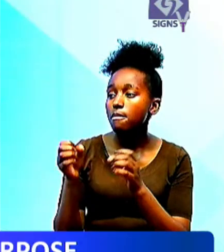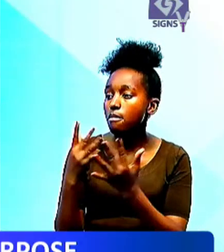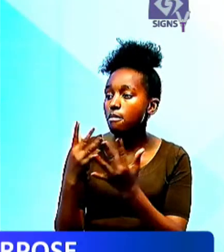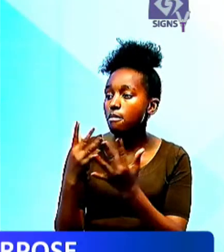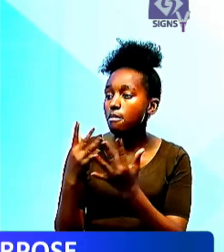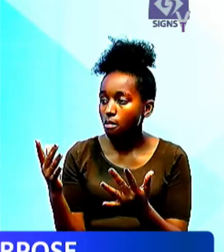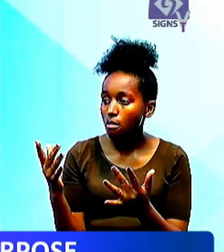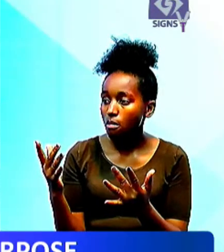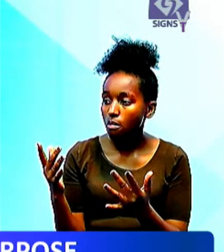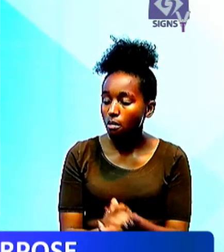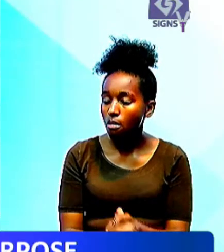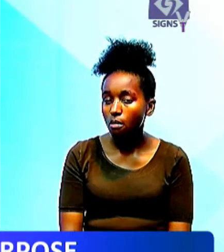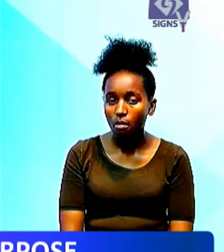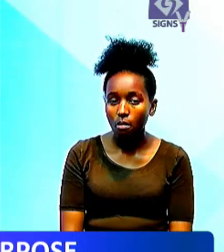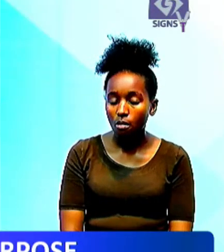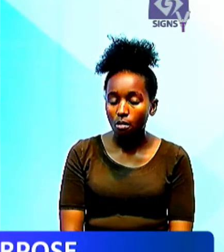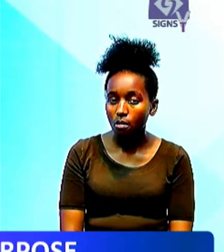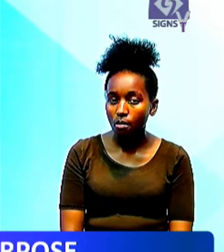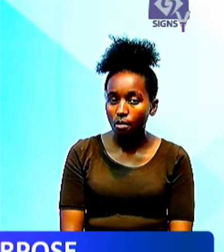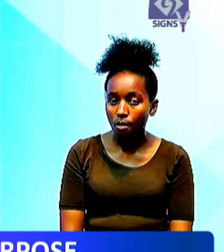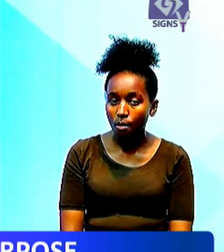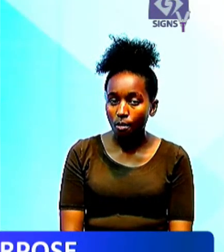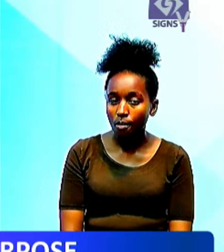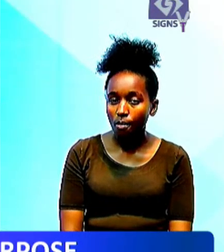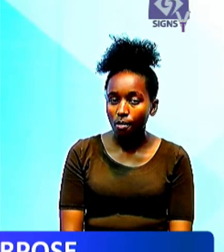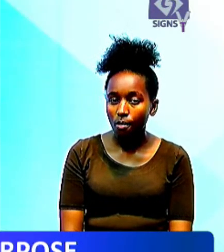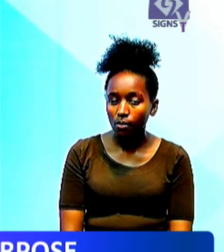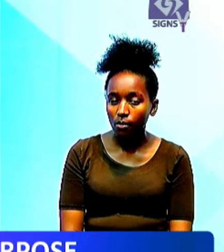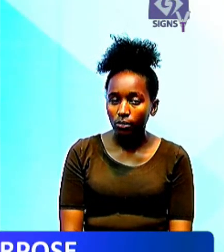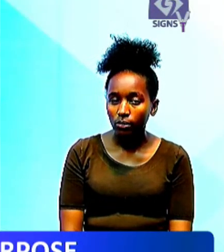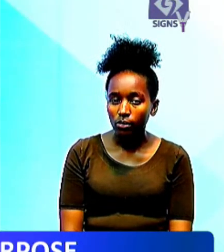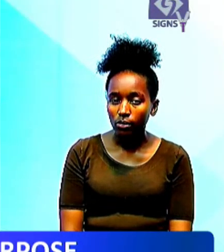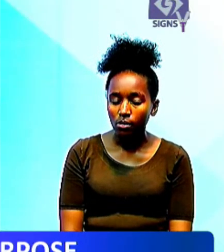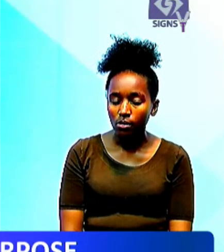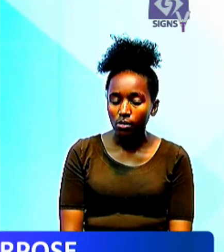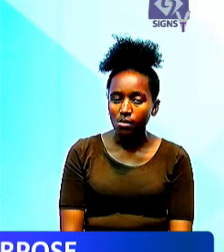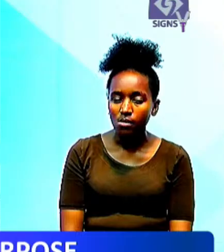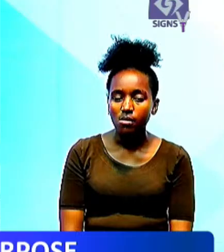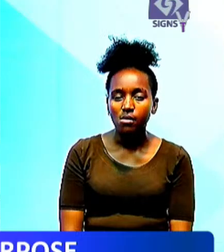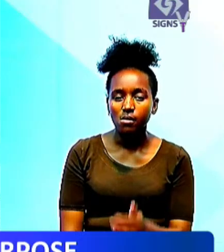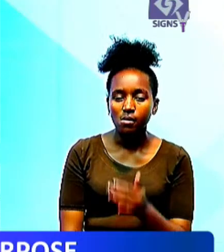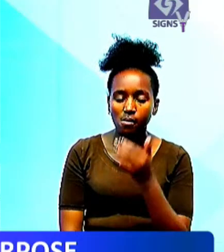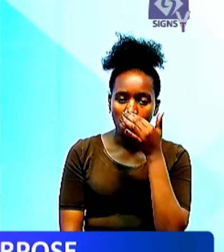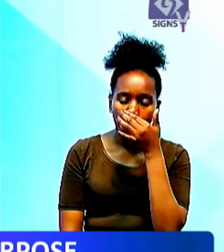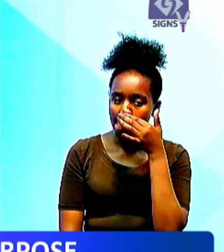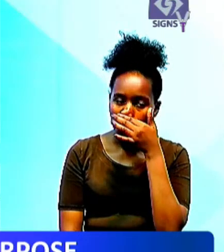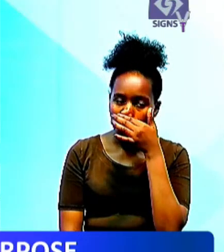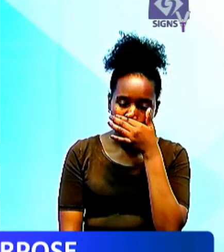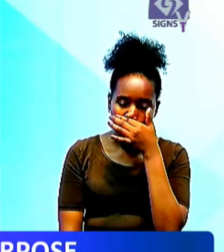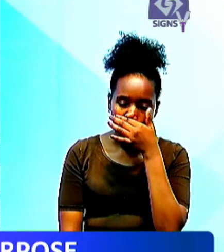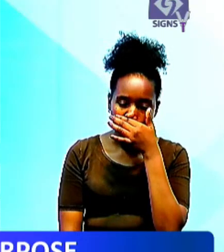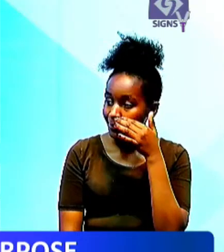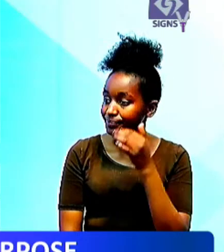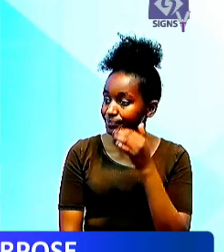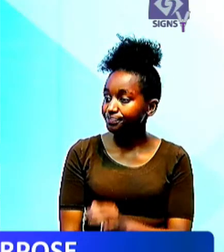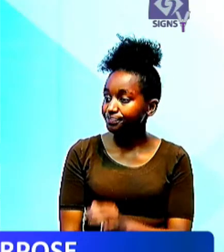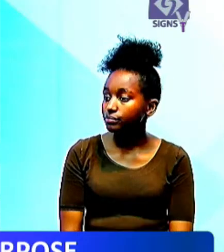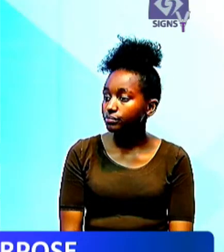I can also invest in a euro bond. We've spoken about the guys who are doing what